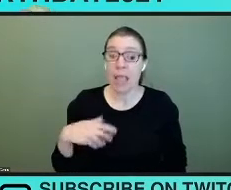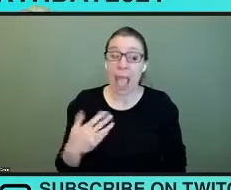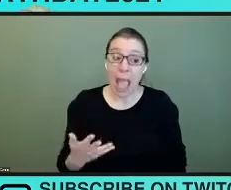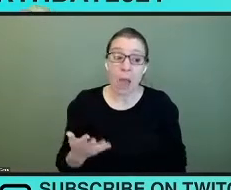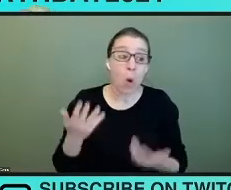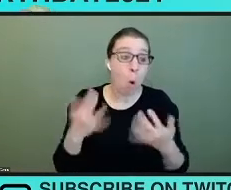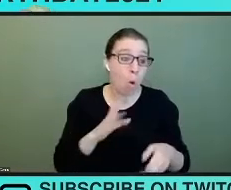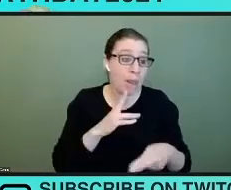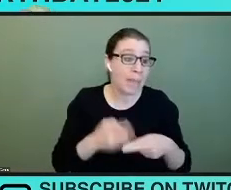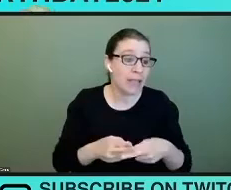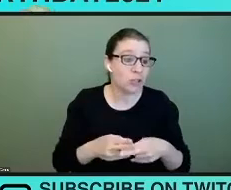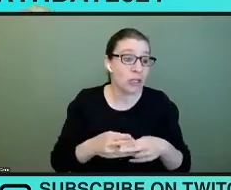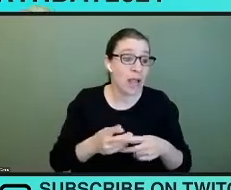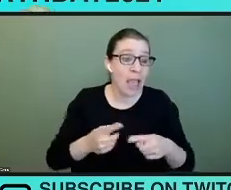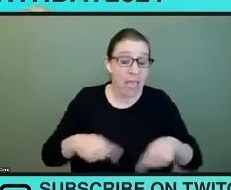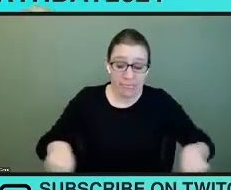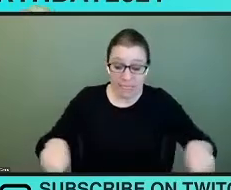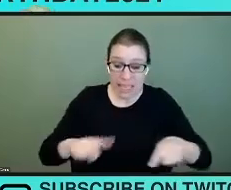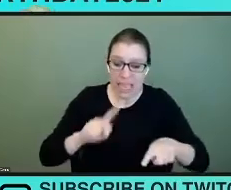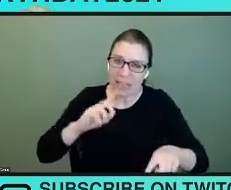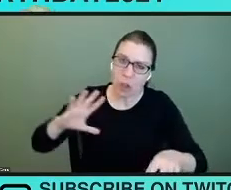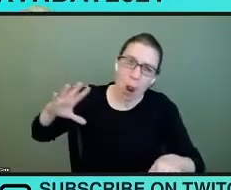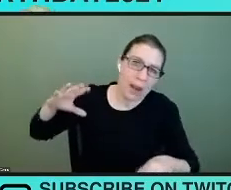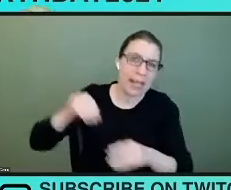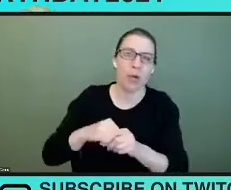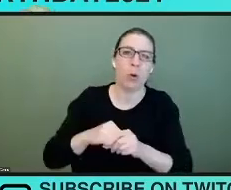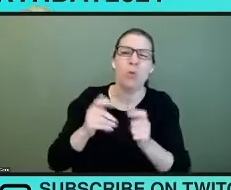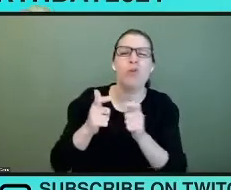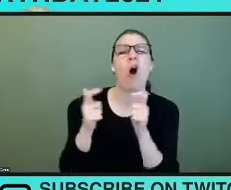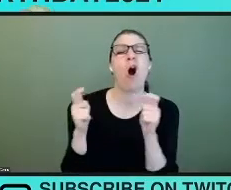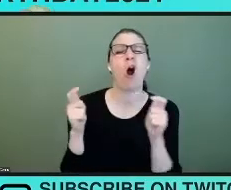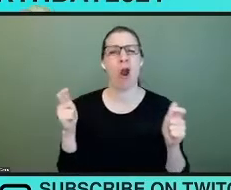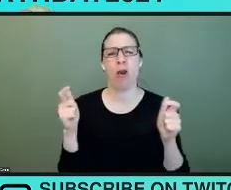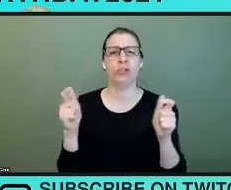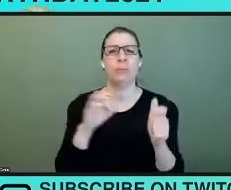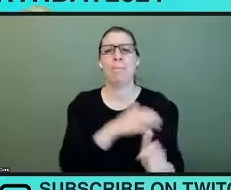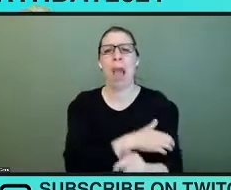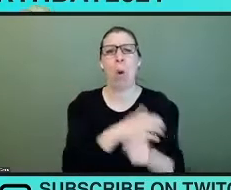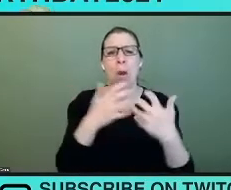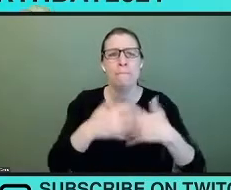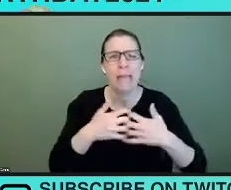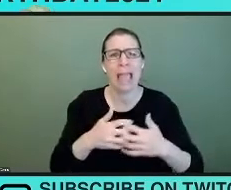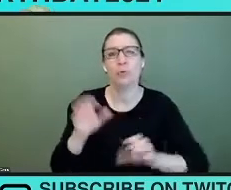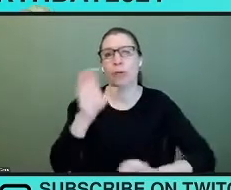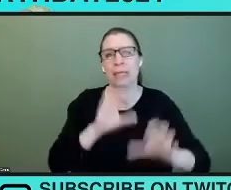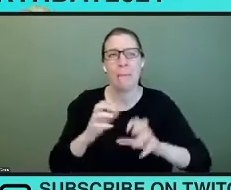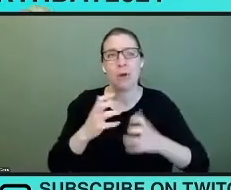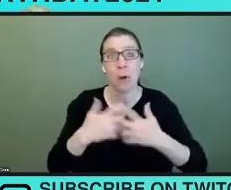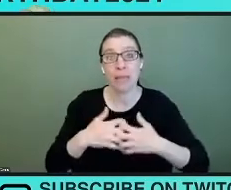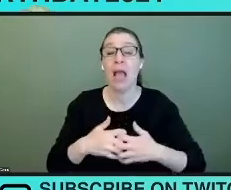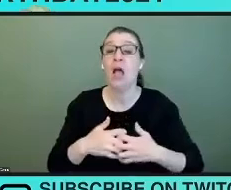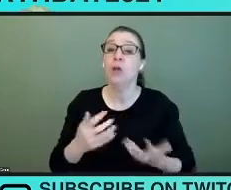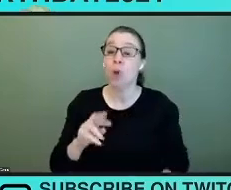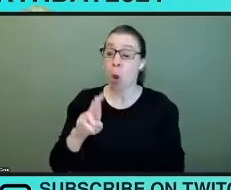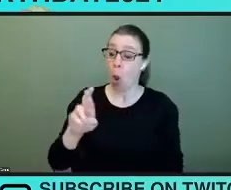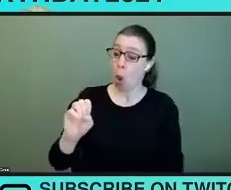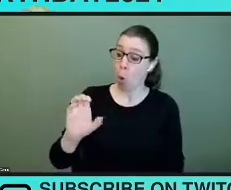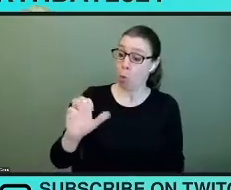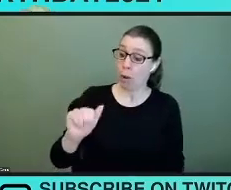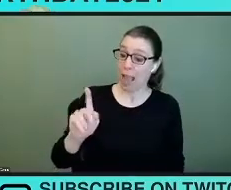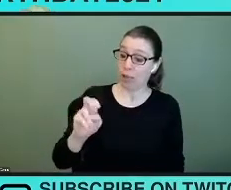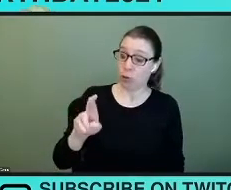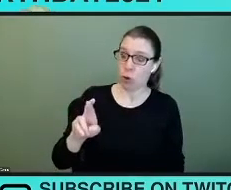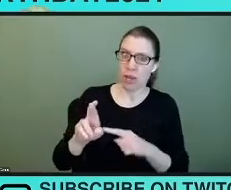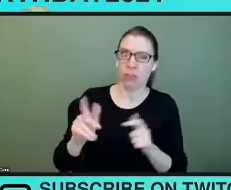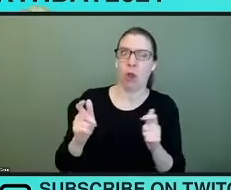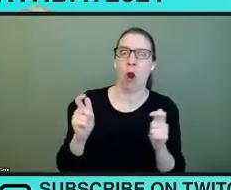integrated into large power systems or power plants or chemical plants. So the reactor itself is really, really large. As